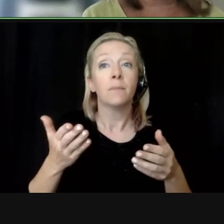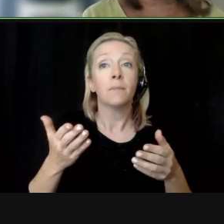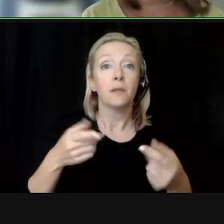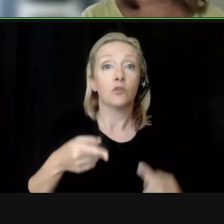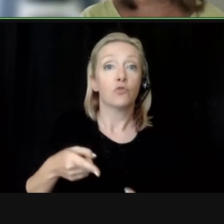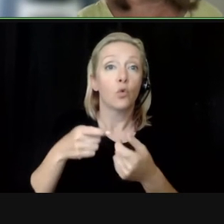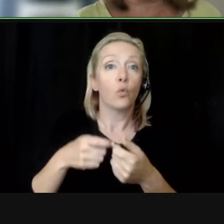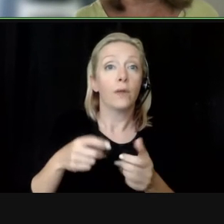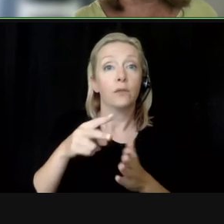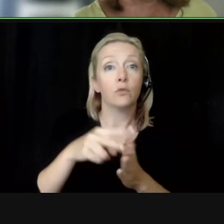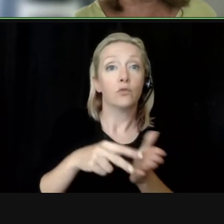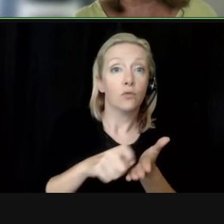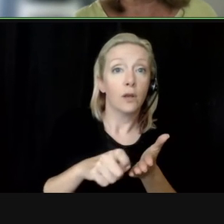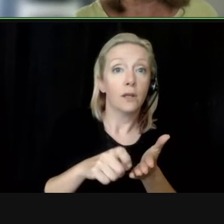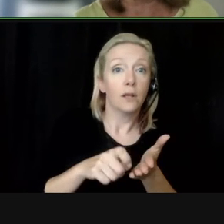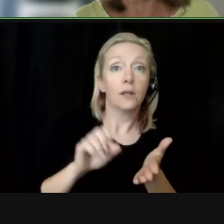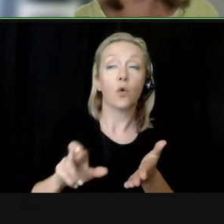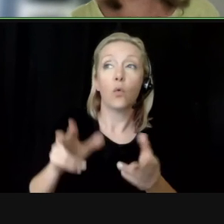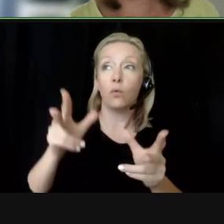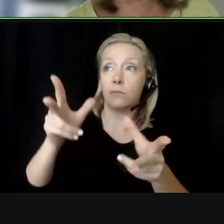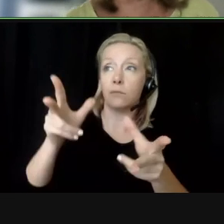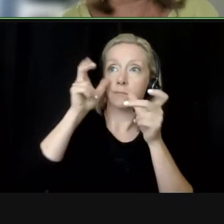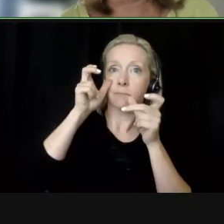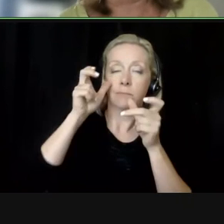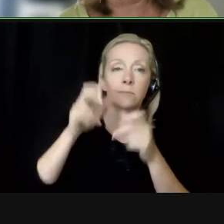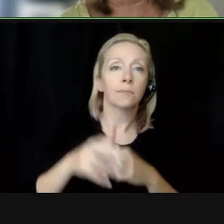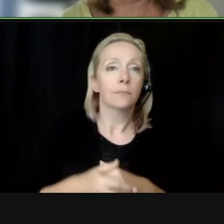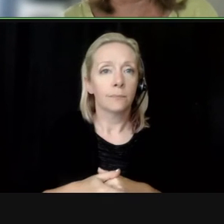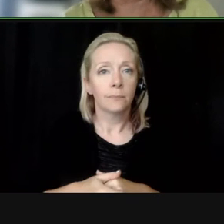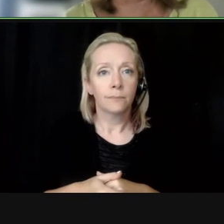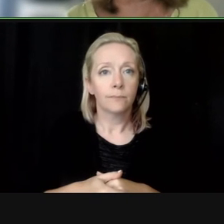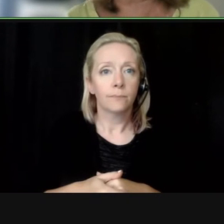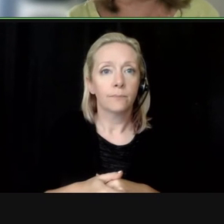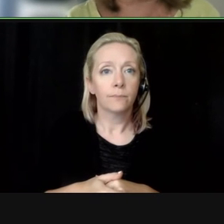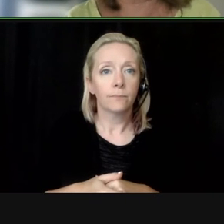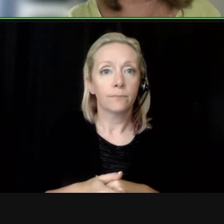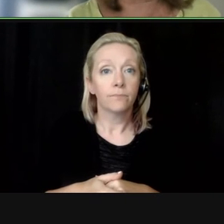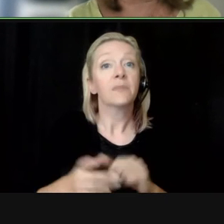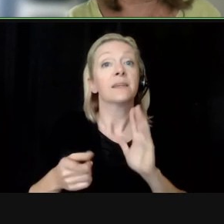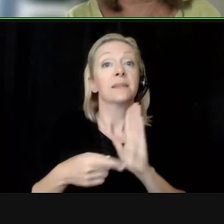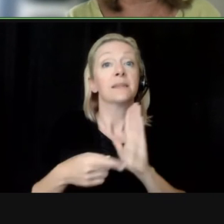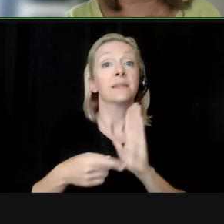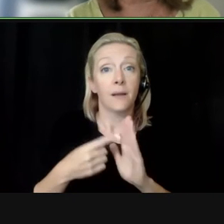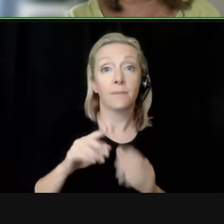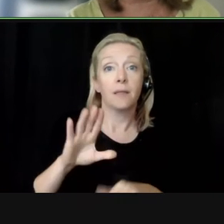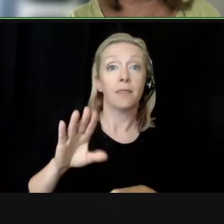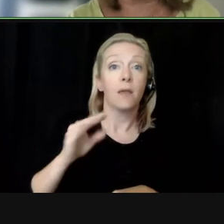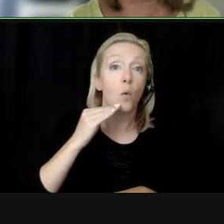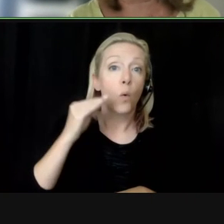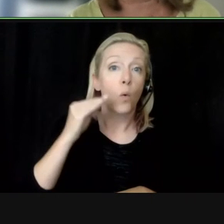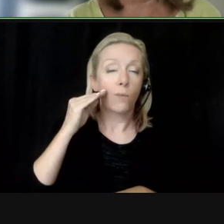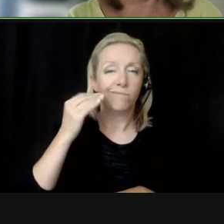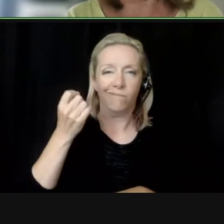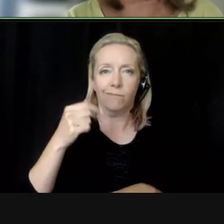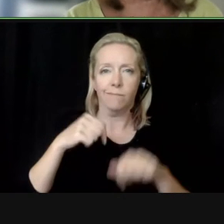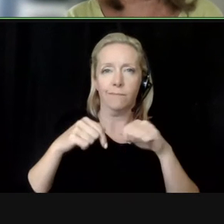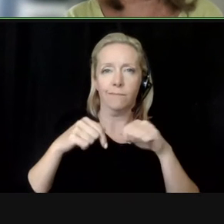to interpret the challenges. We know that sometimes in the home setting, and I work a lot